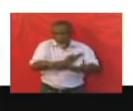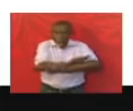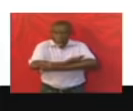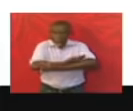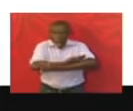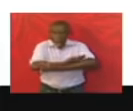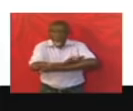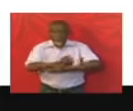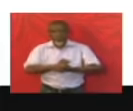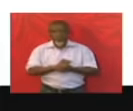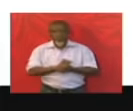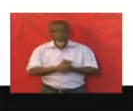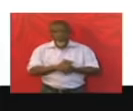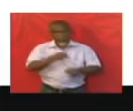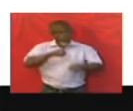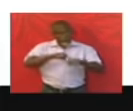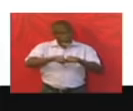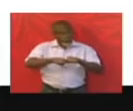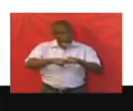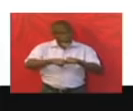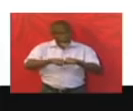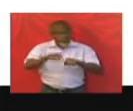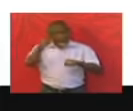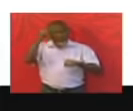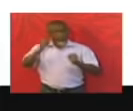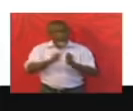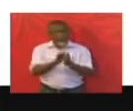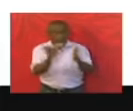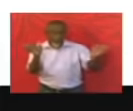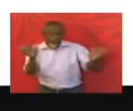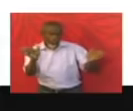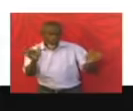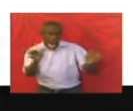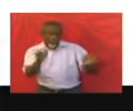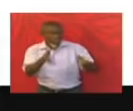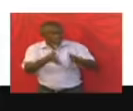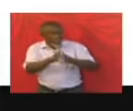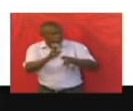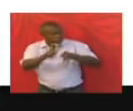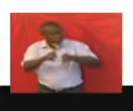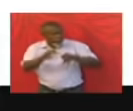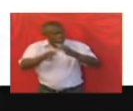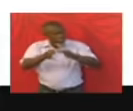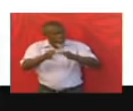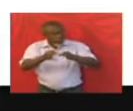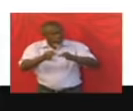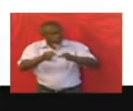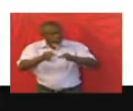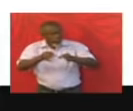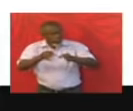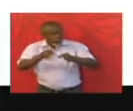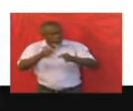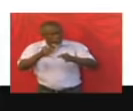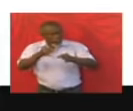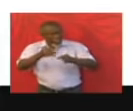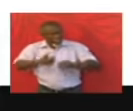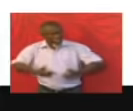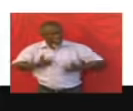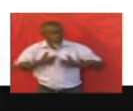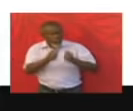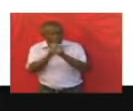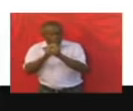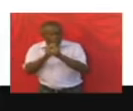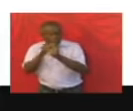So for the general population, we are asking persons, if you live with a pregnant woman or children in your household and